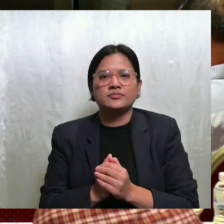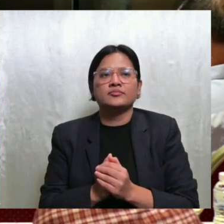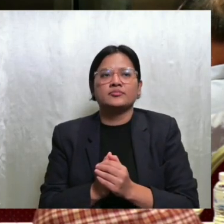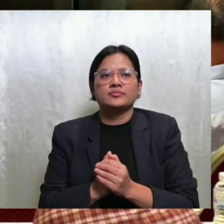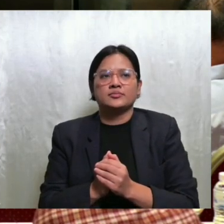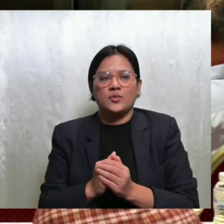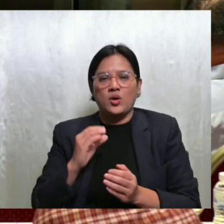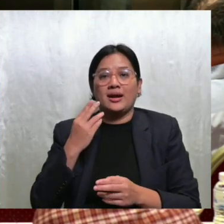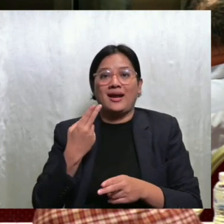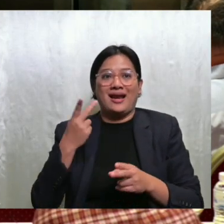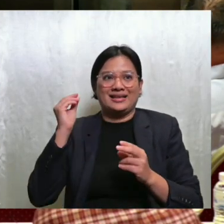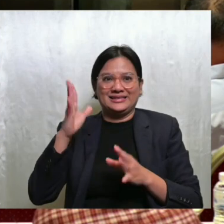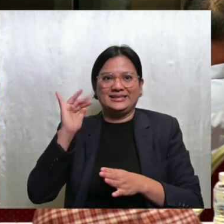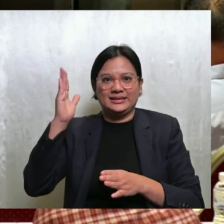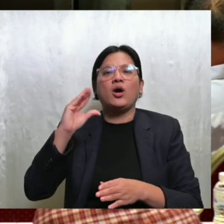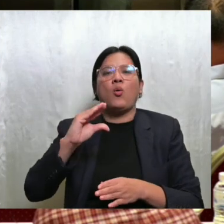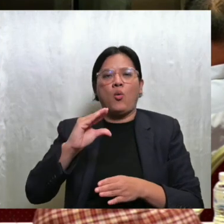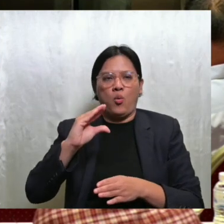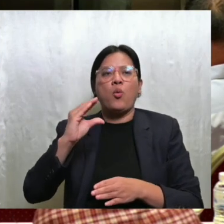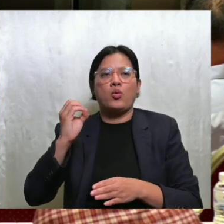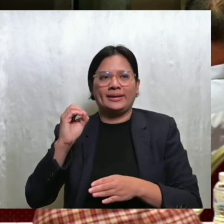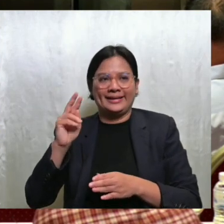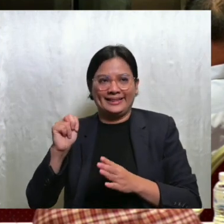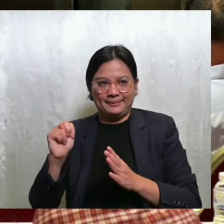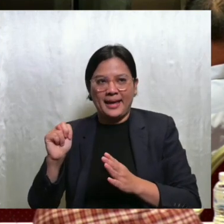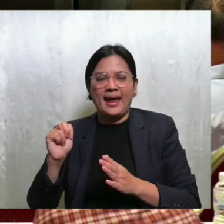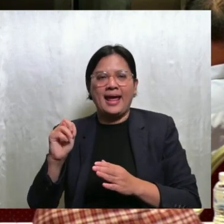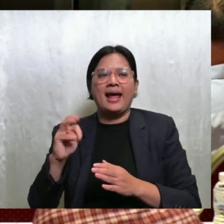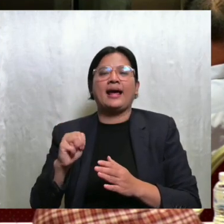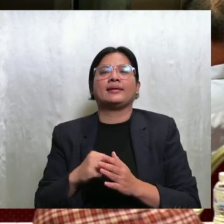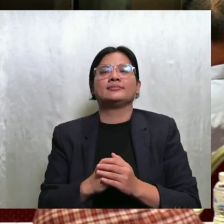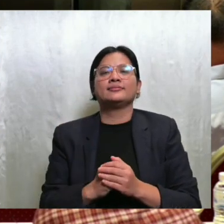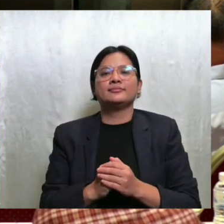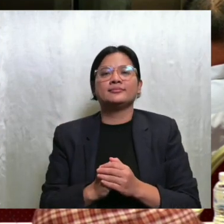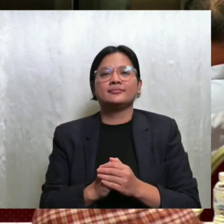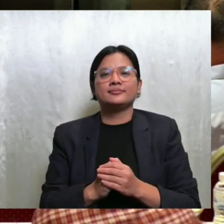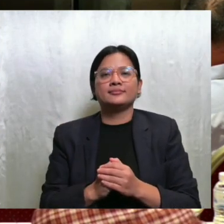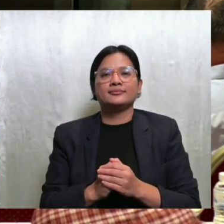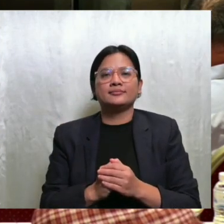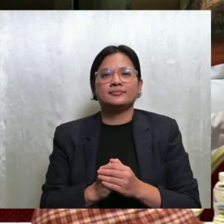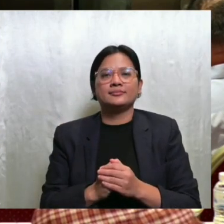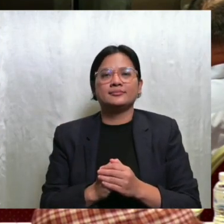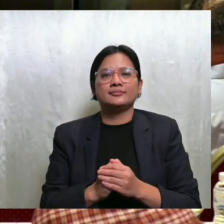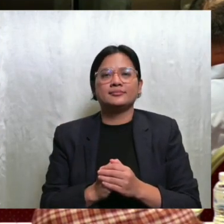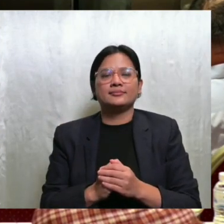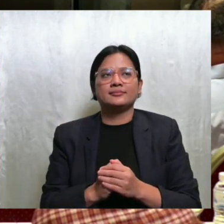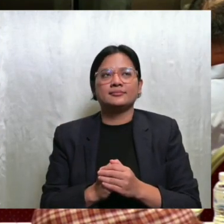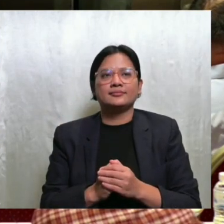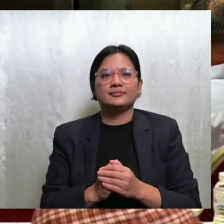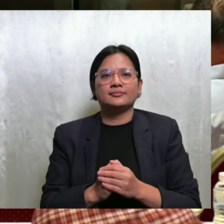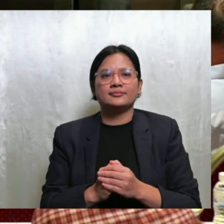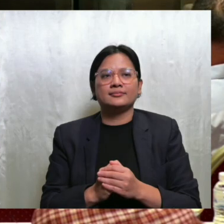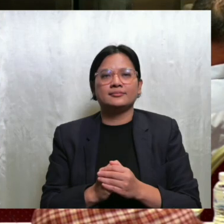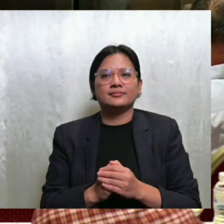Product Outreach and Engagement of Knowledge Platform, one of the Asia Pacific's leading next-generation learning solutions